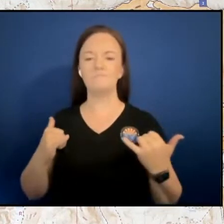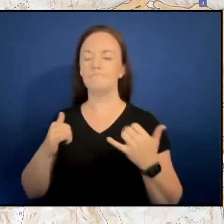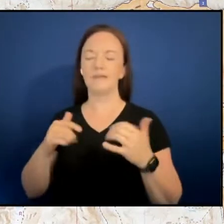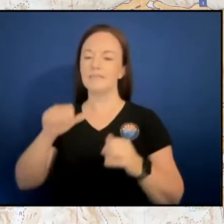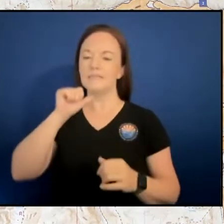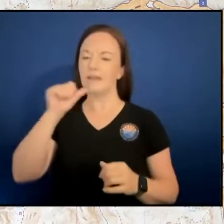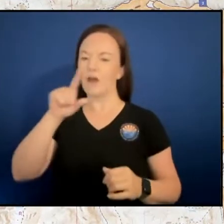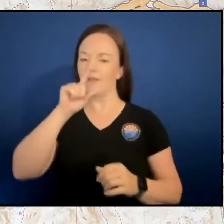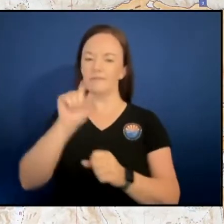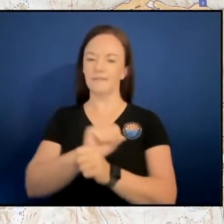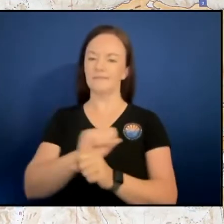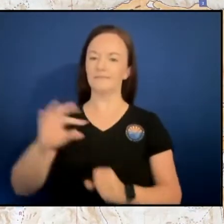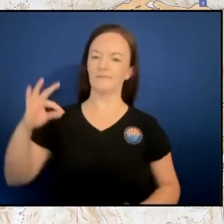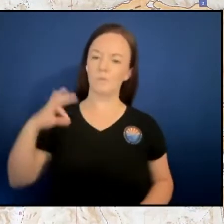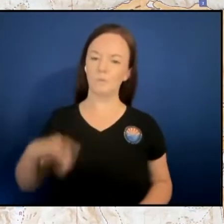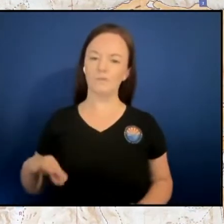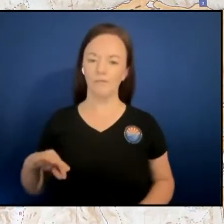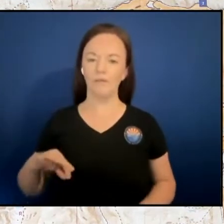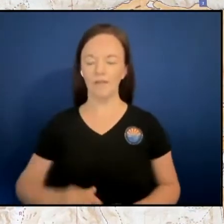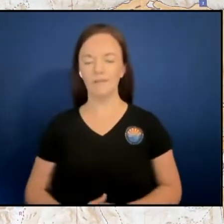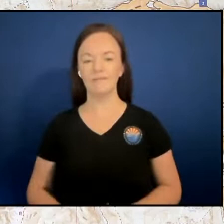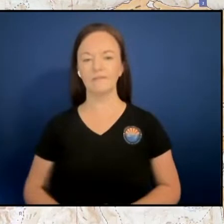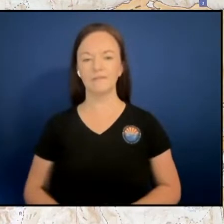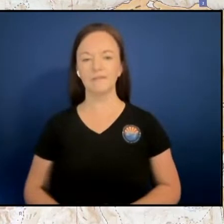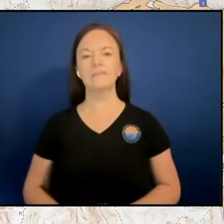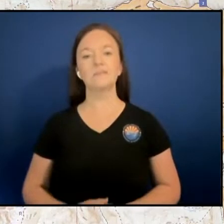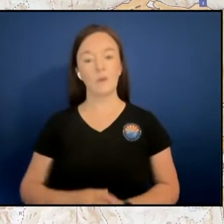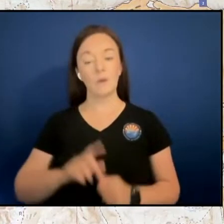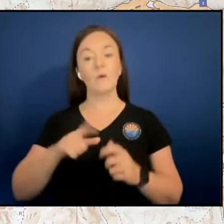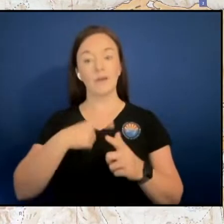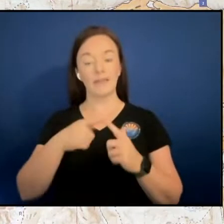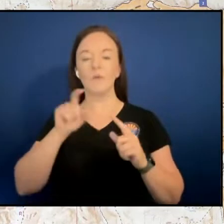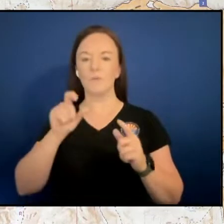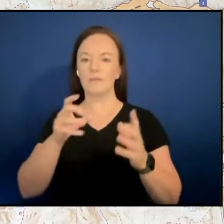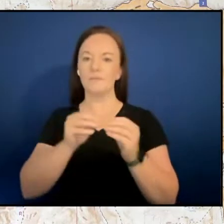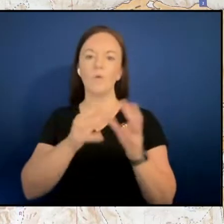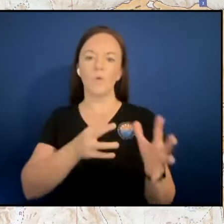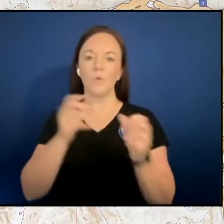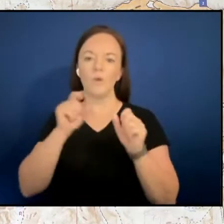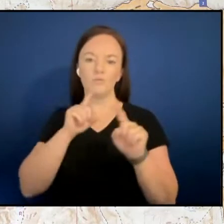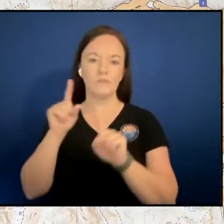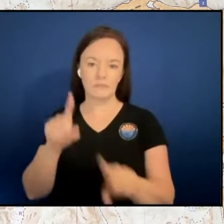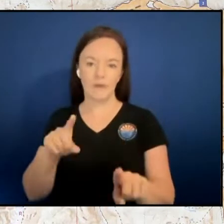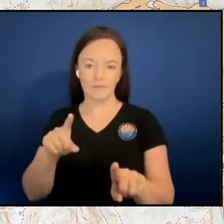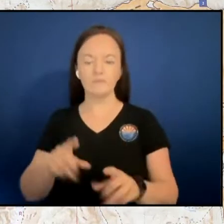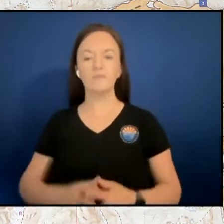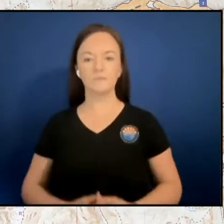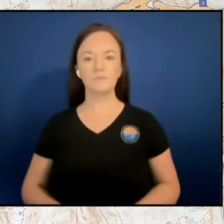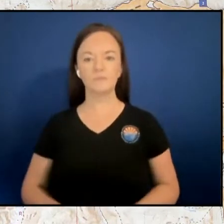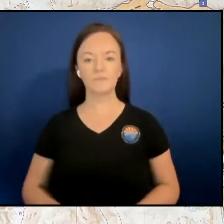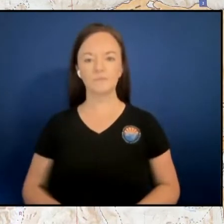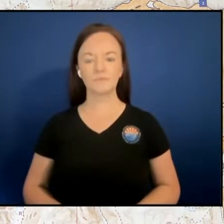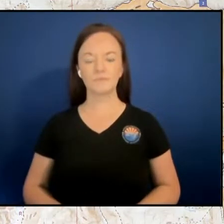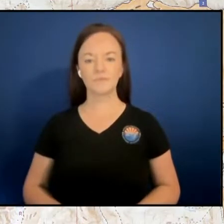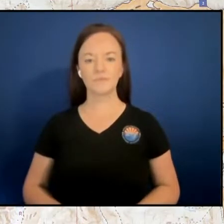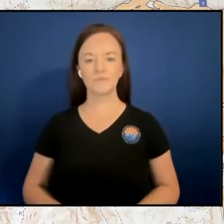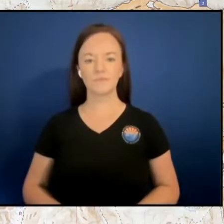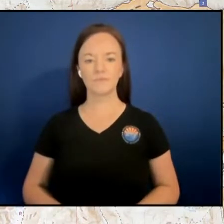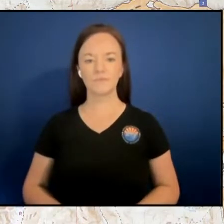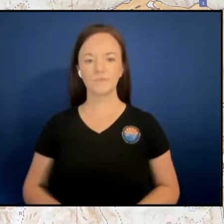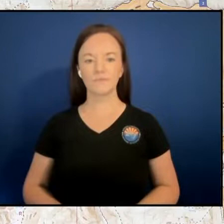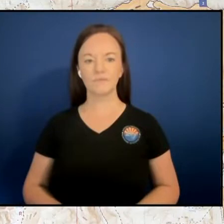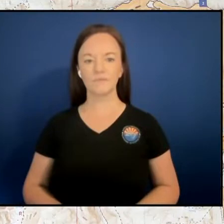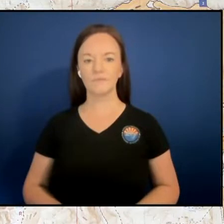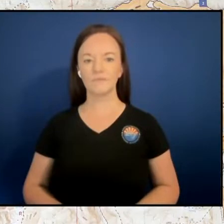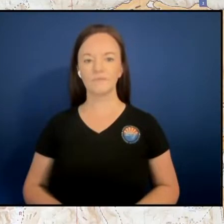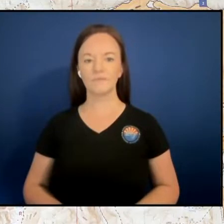we're faced with something that we need to have a quicker response to. And that is when I shouldn't say our